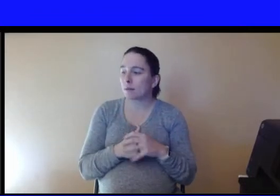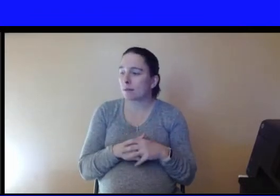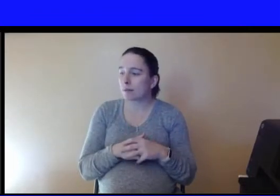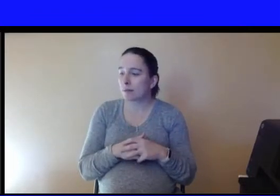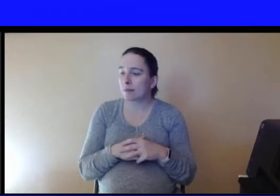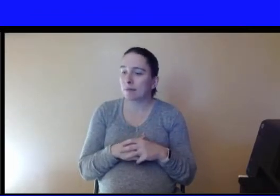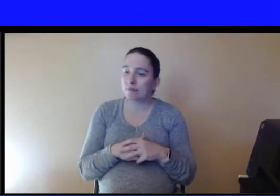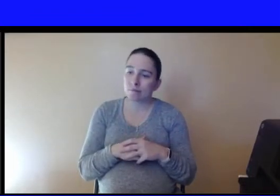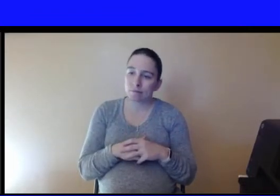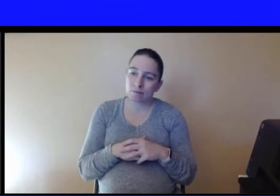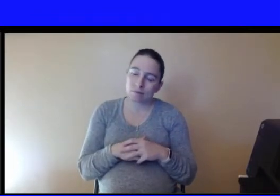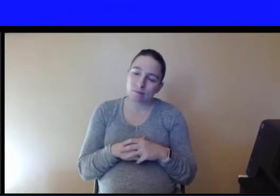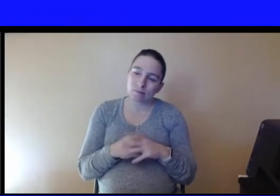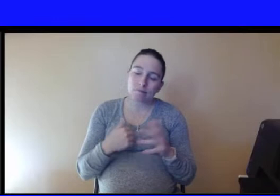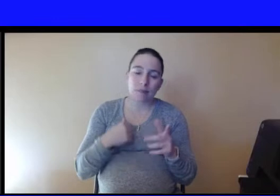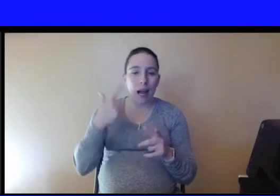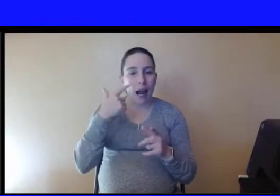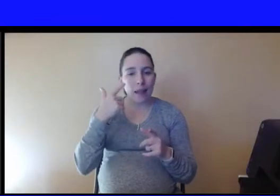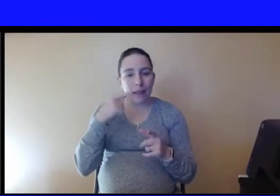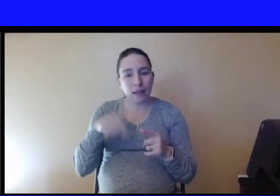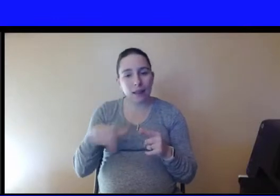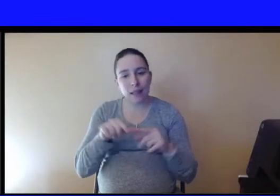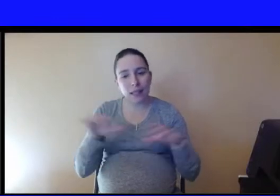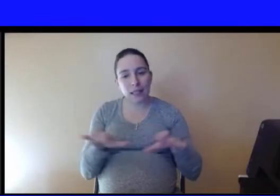Sorry, I got lost there for a second. Dr. McCray,